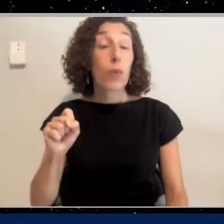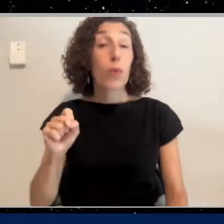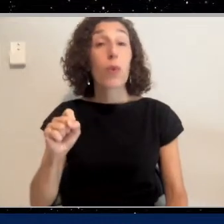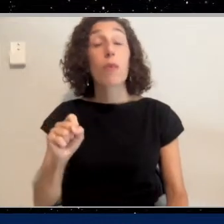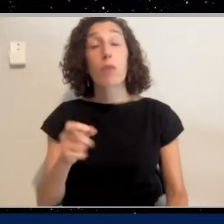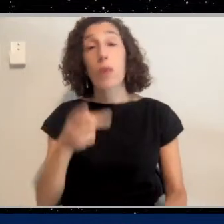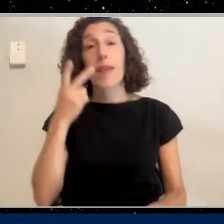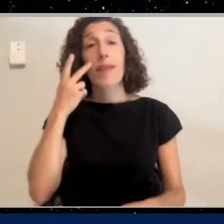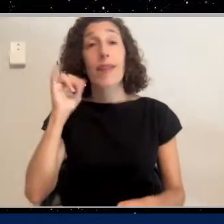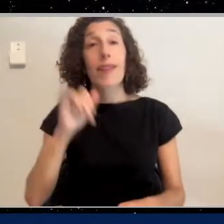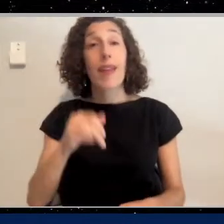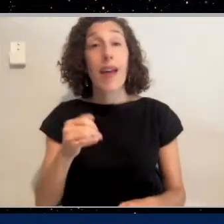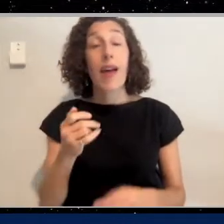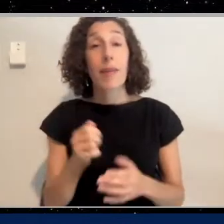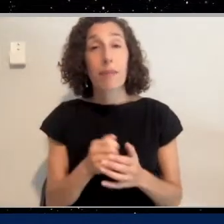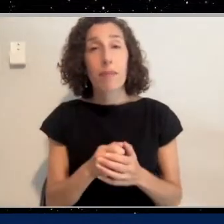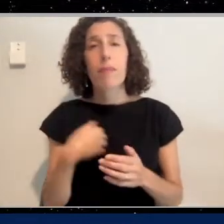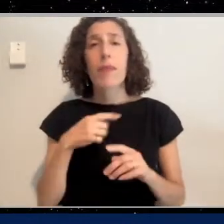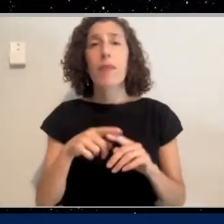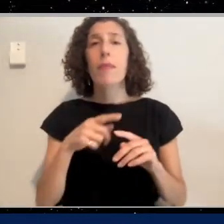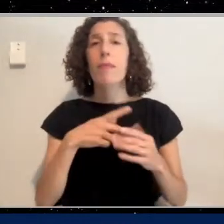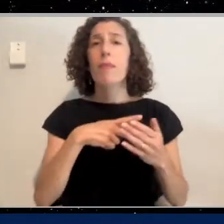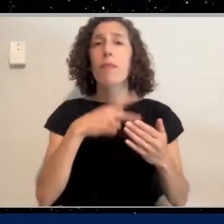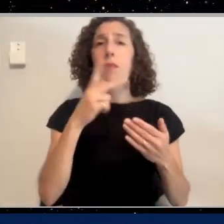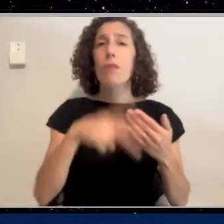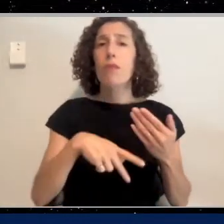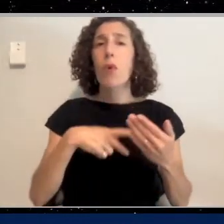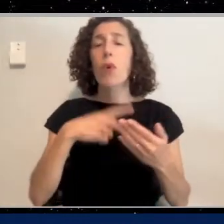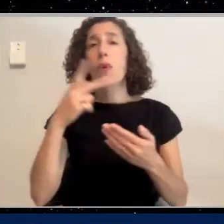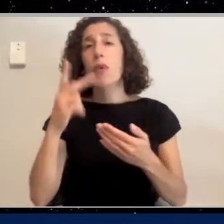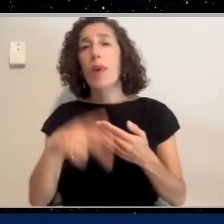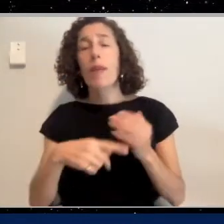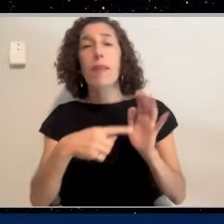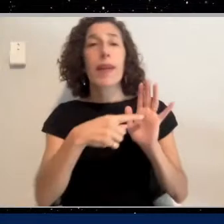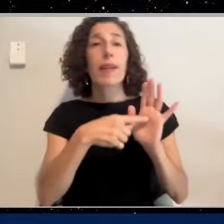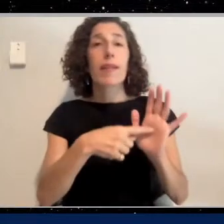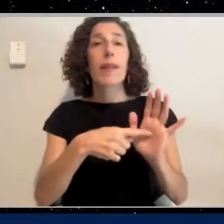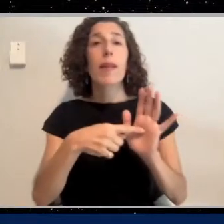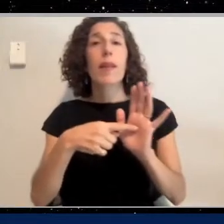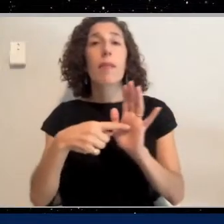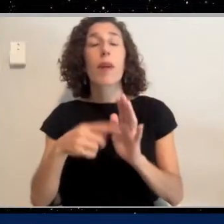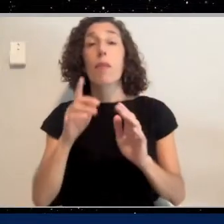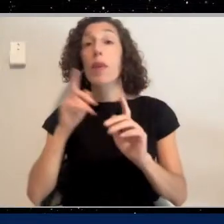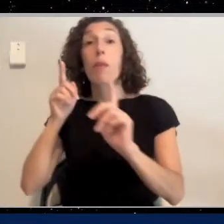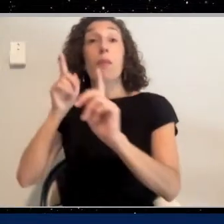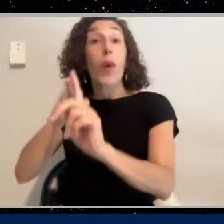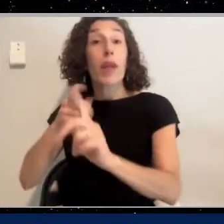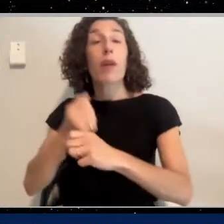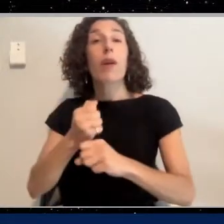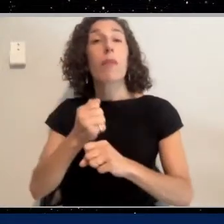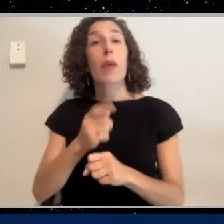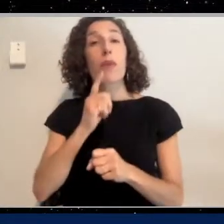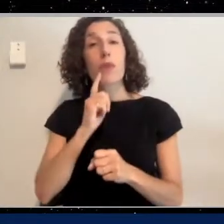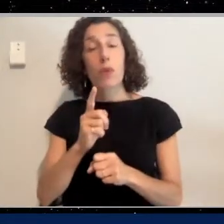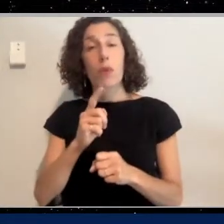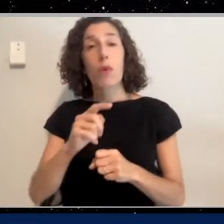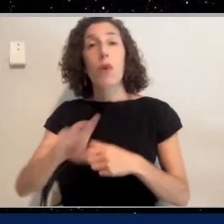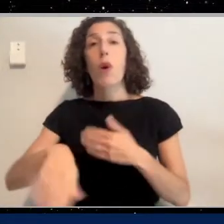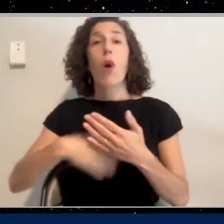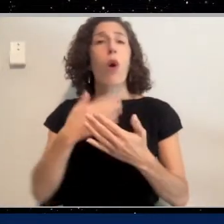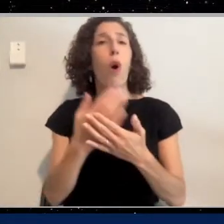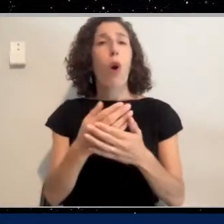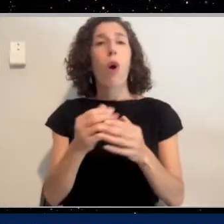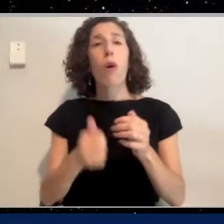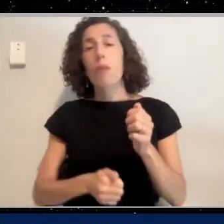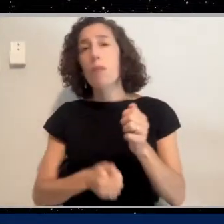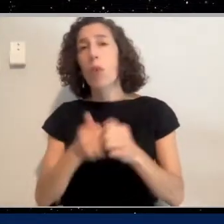well. And we'll be prototyping in the future in order to ensure our exhibit design is accessible as